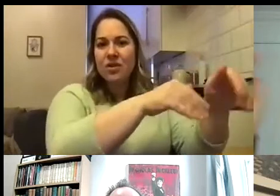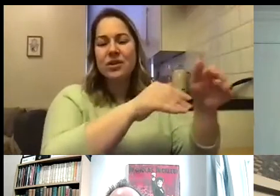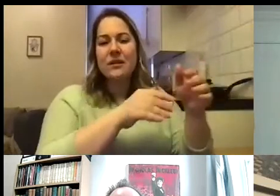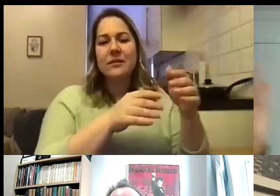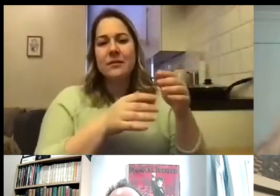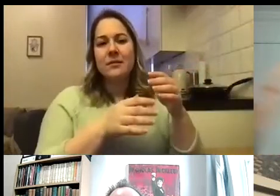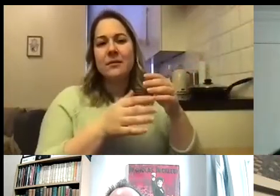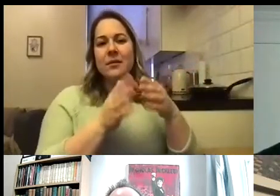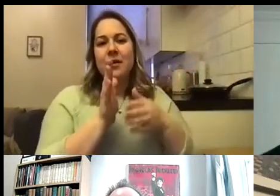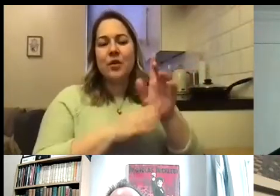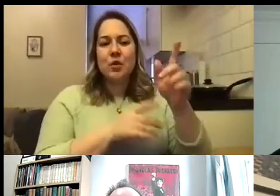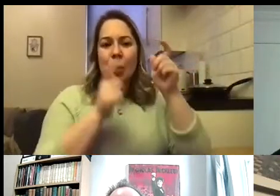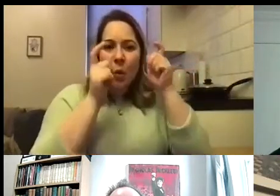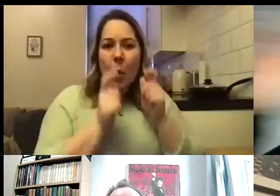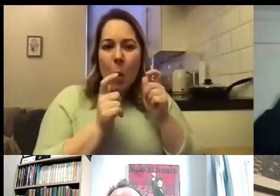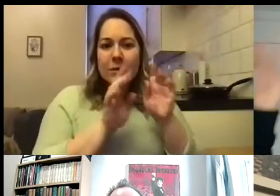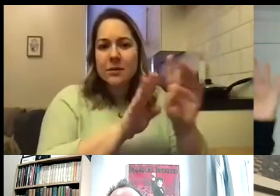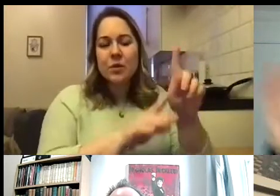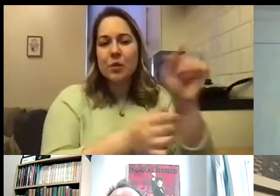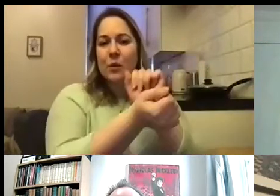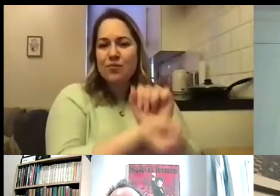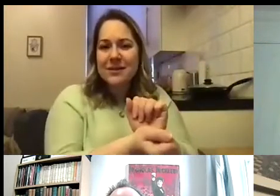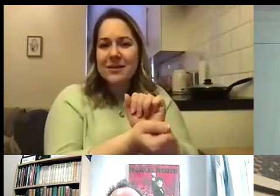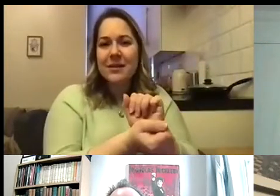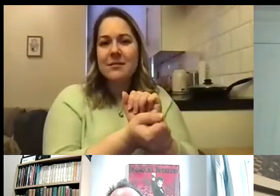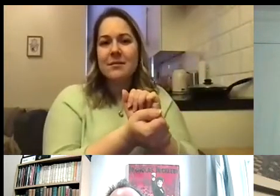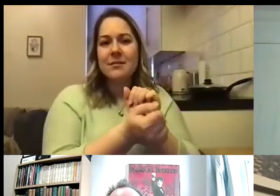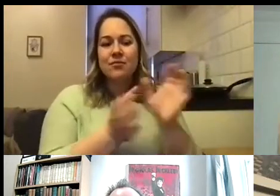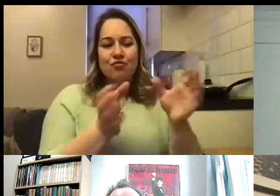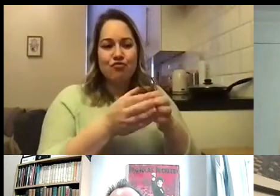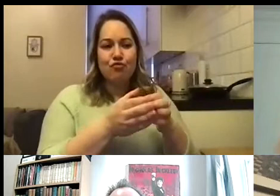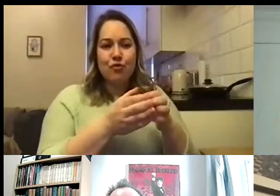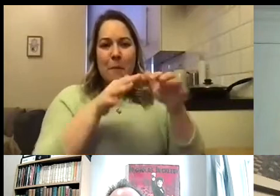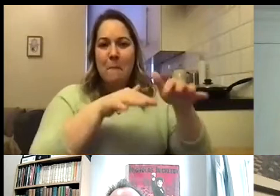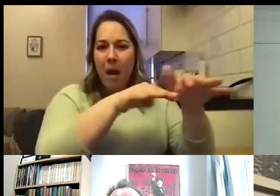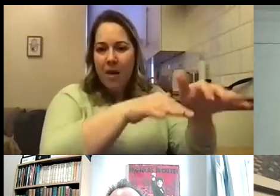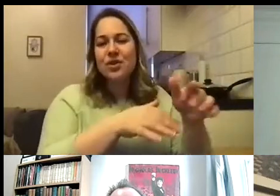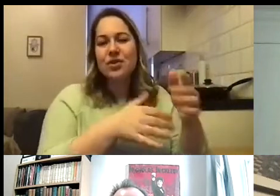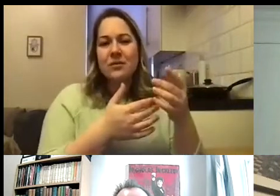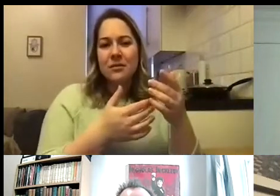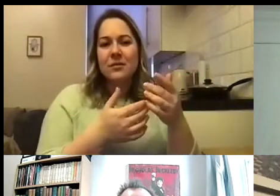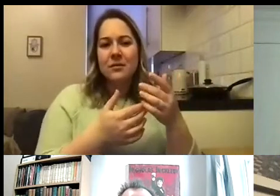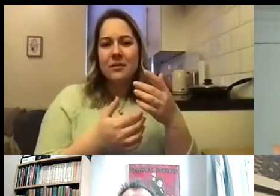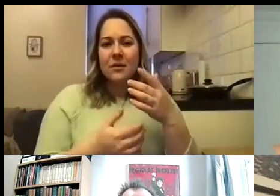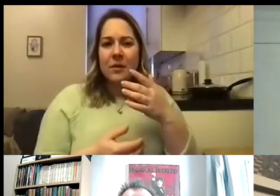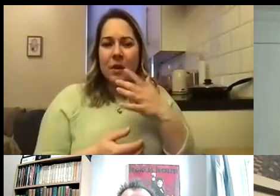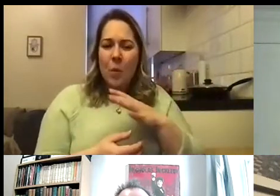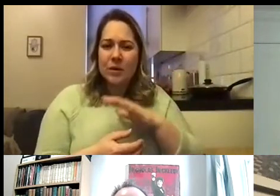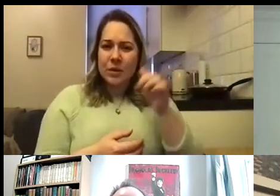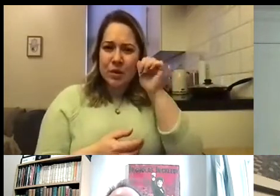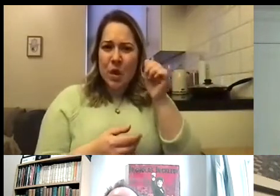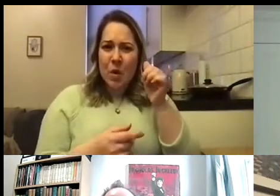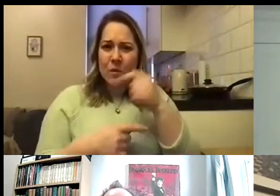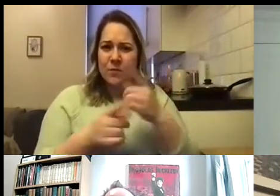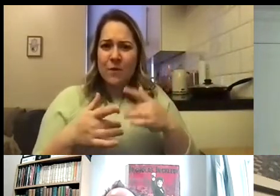marching to the high courts, then possibly to prison, which was the banner that they carried. And I wondered if you were really conscious of the fact you were inviting people